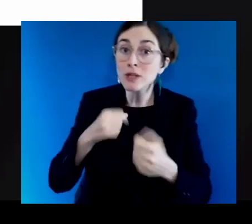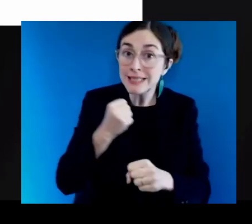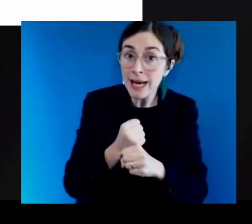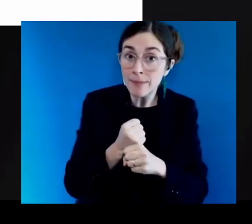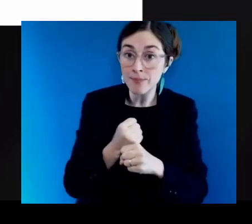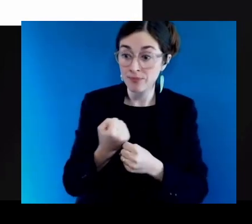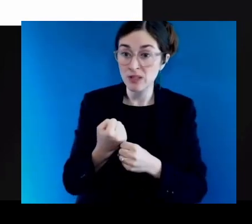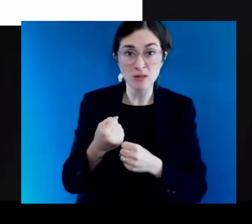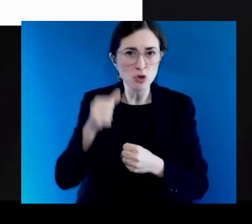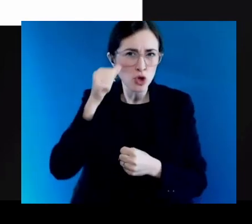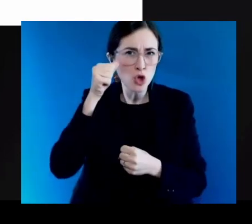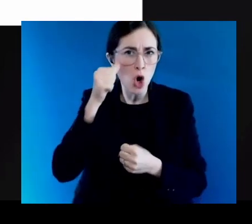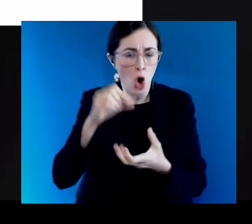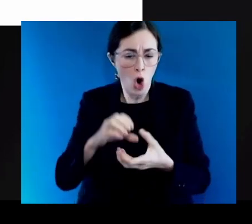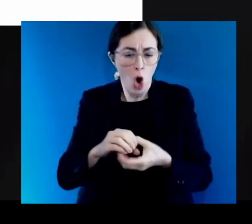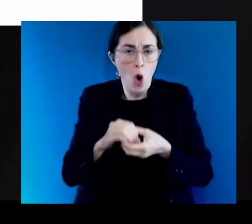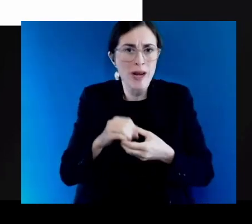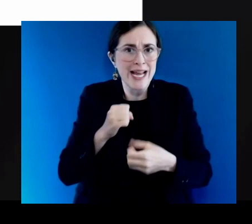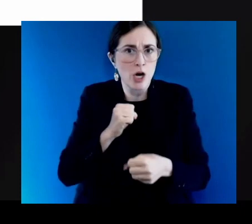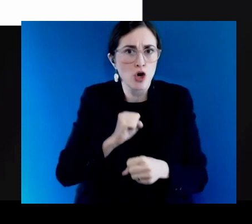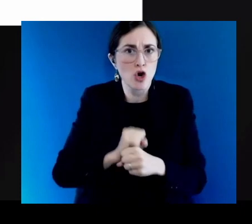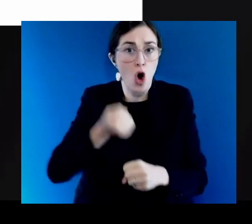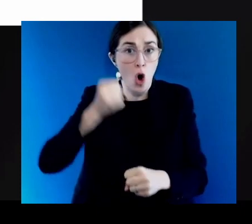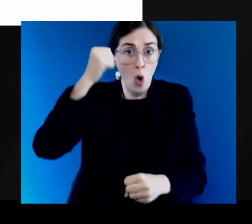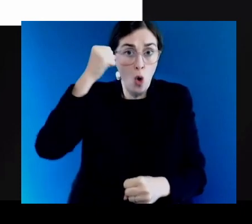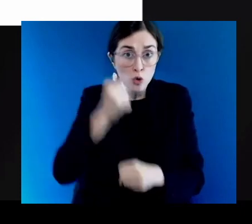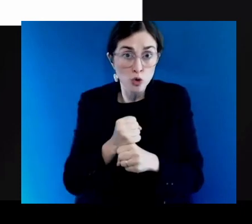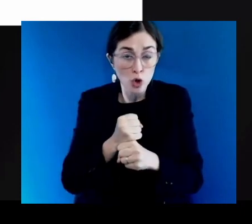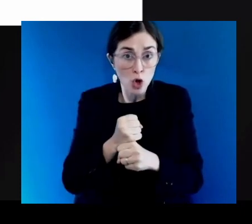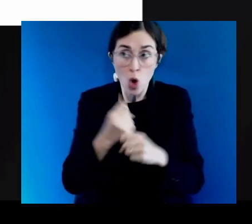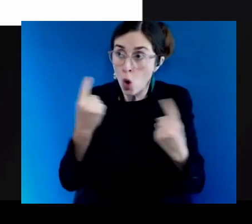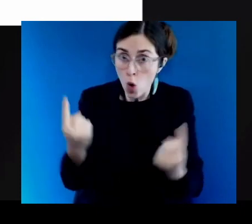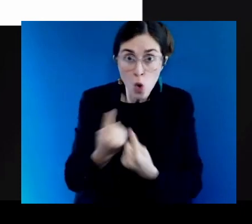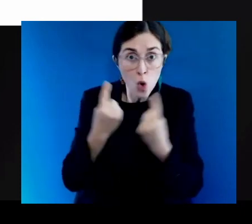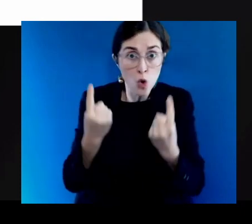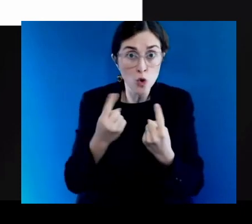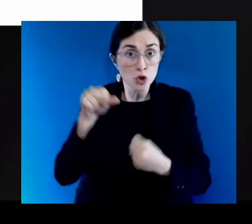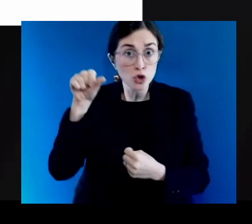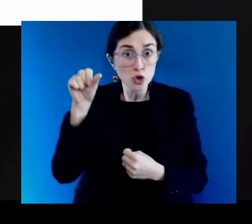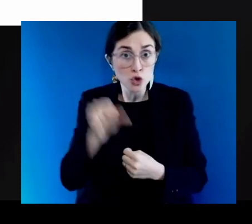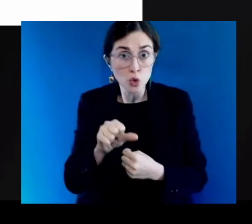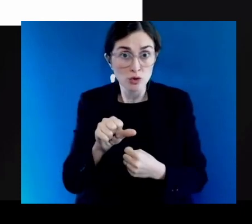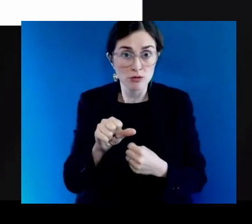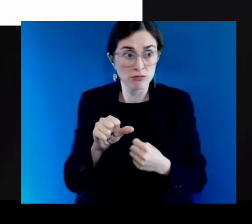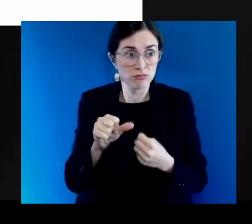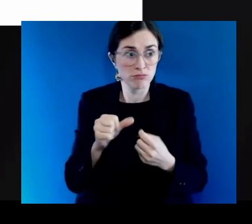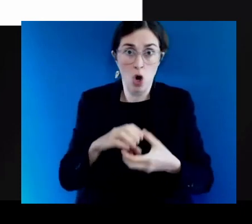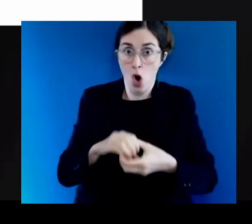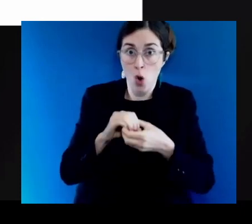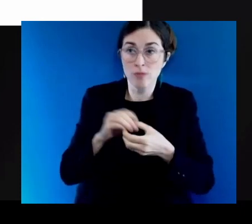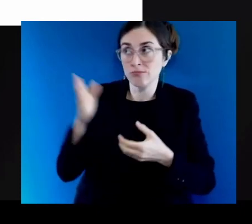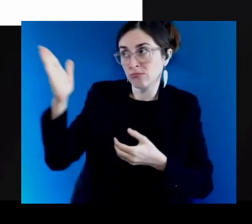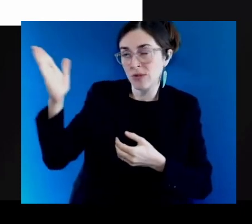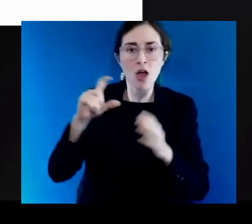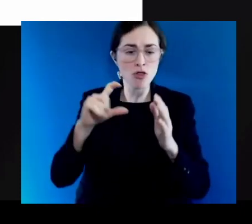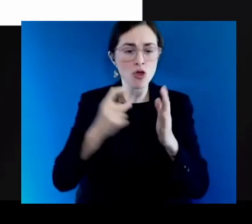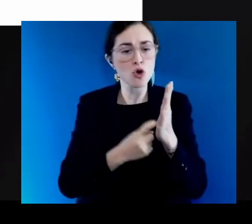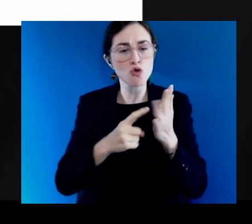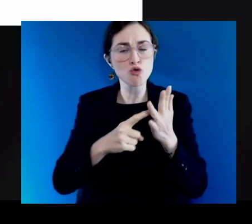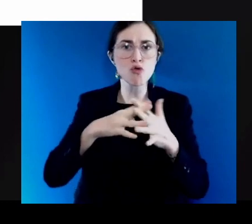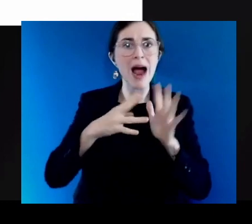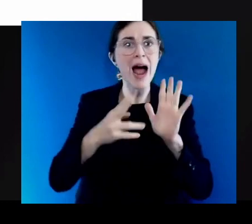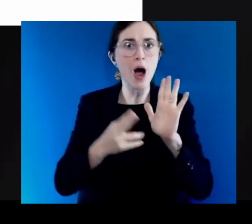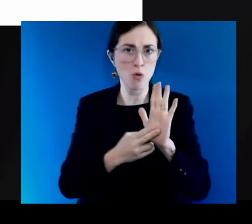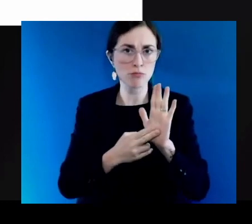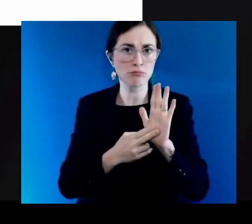been proclaimed to be the property of and subject to control by the Crown by Lieutenant Governor La Trobe on